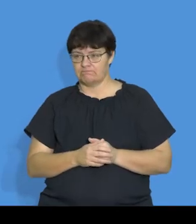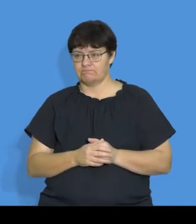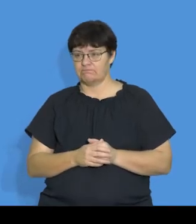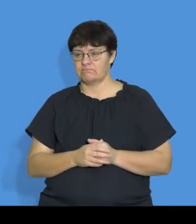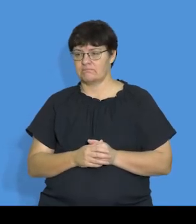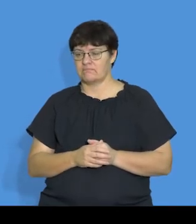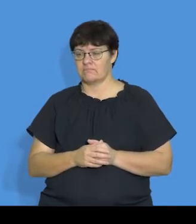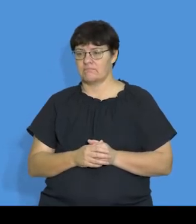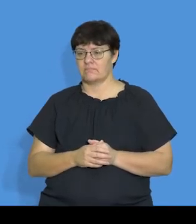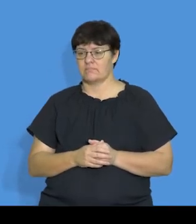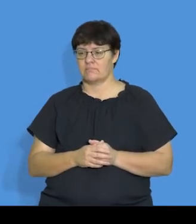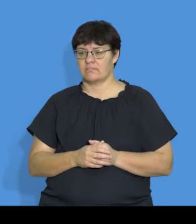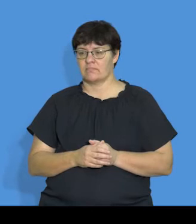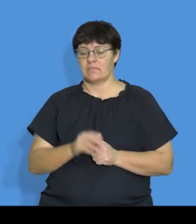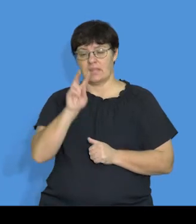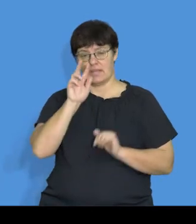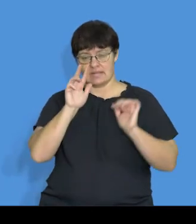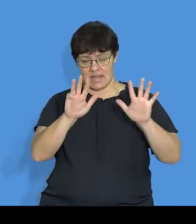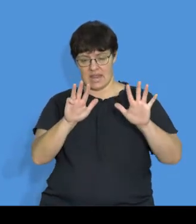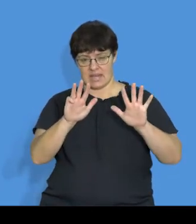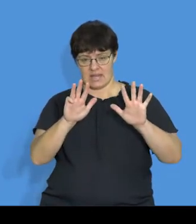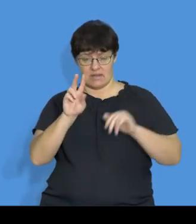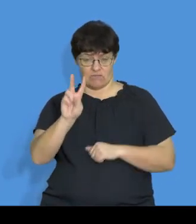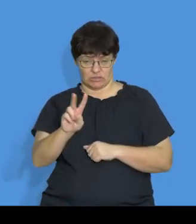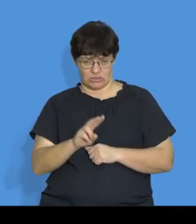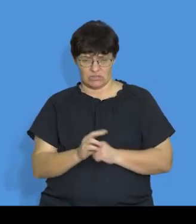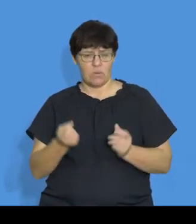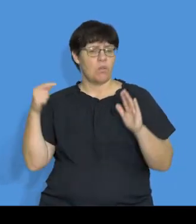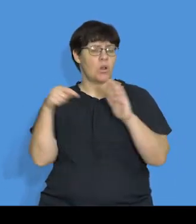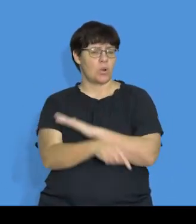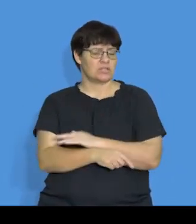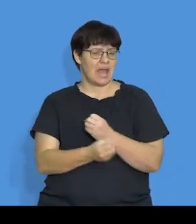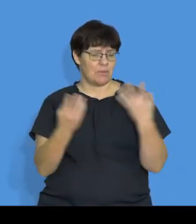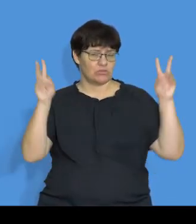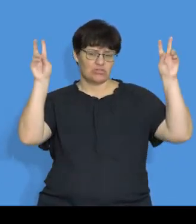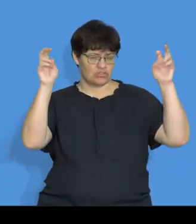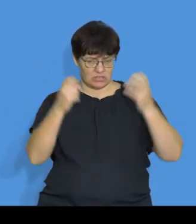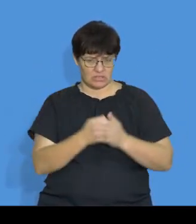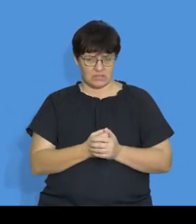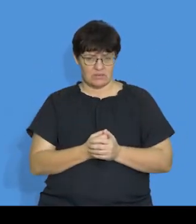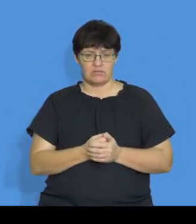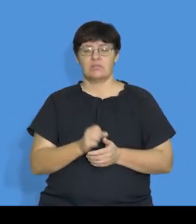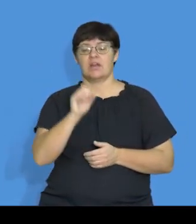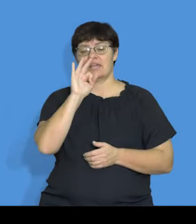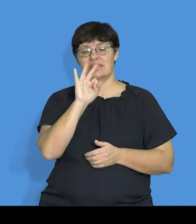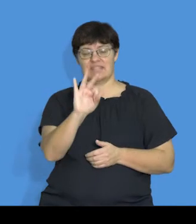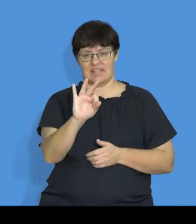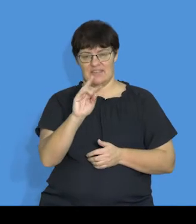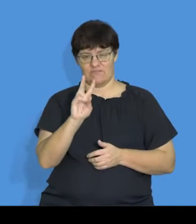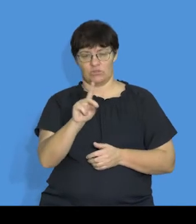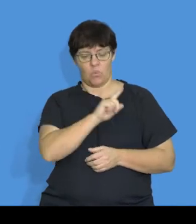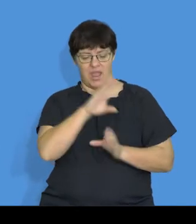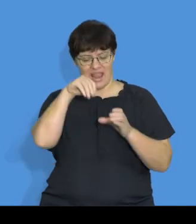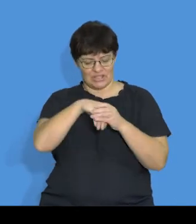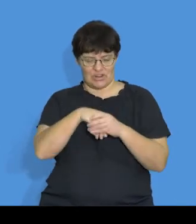now, so the external is 9 volts. So how much was lost, or the drop? The drop was due to the internal resistance.